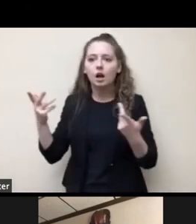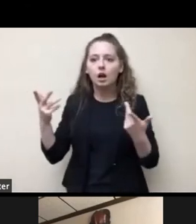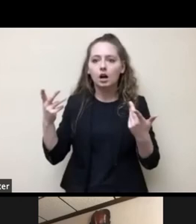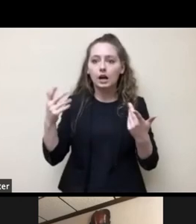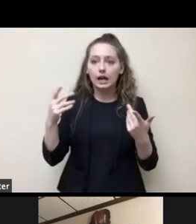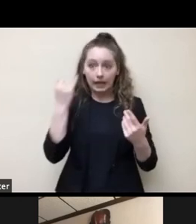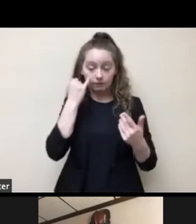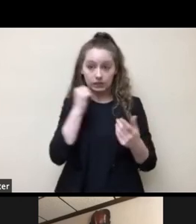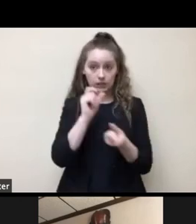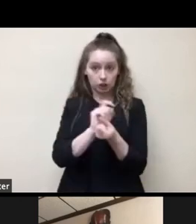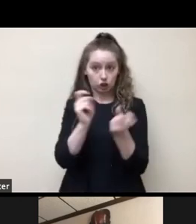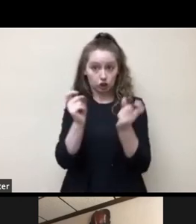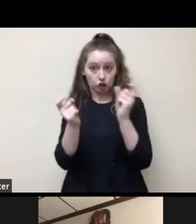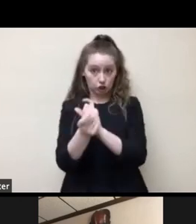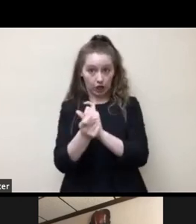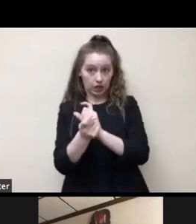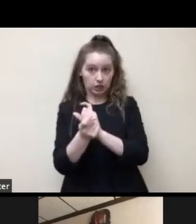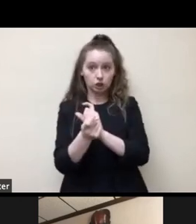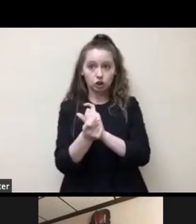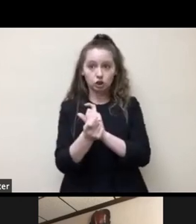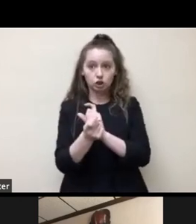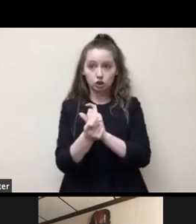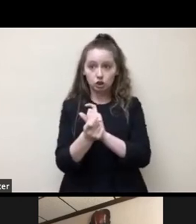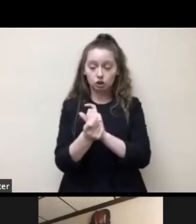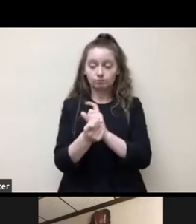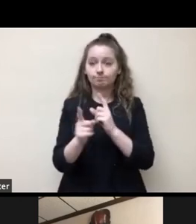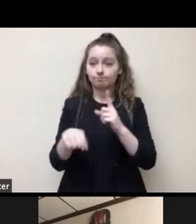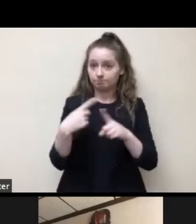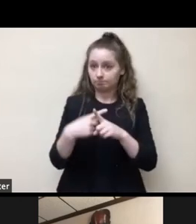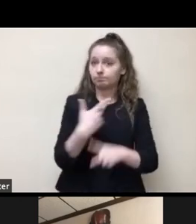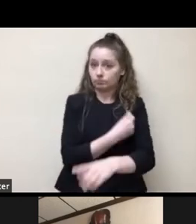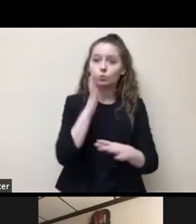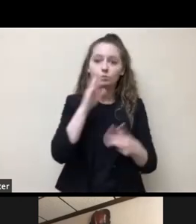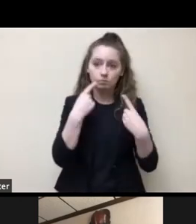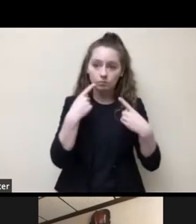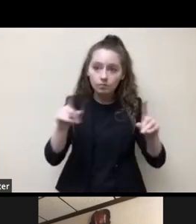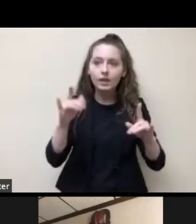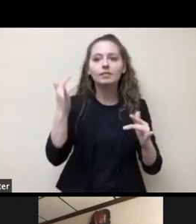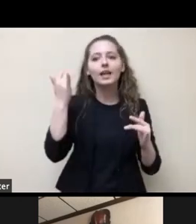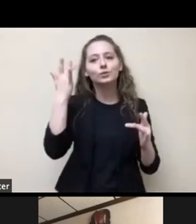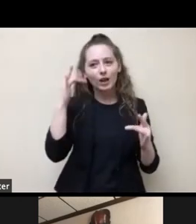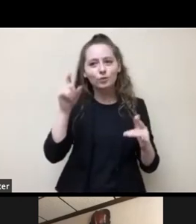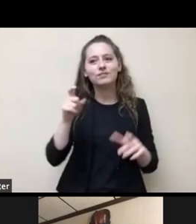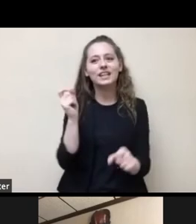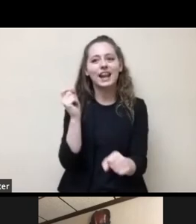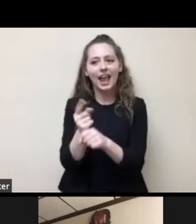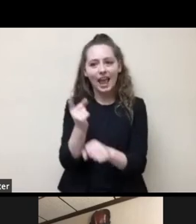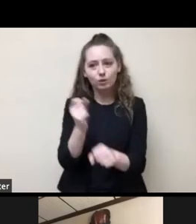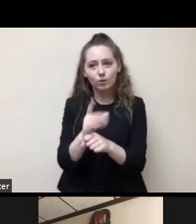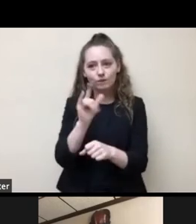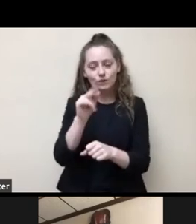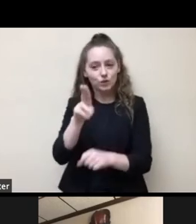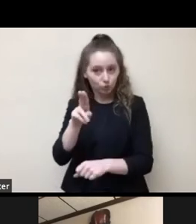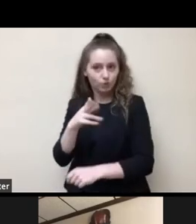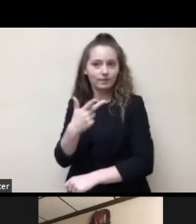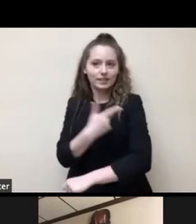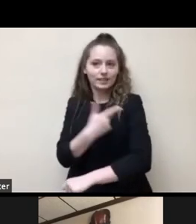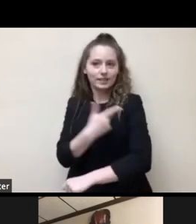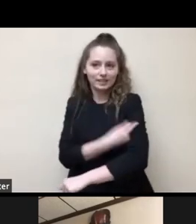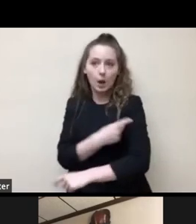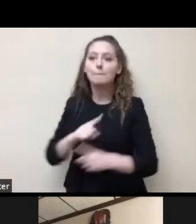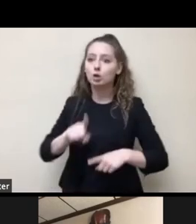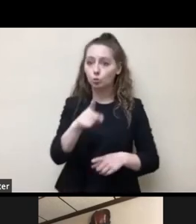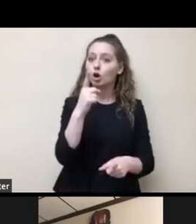will be successful. And that's why you'd have to get an annual flu vaccination. But you are correct. If it was the same